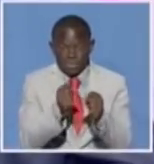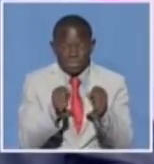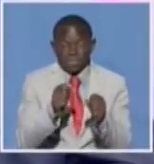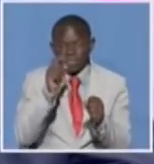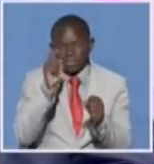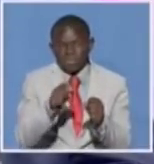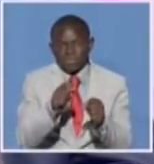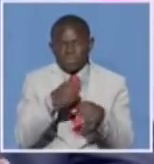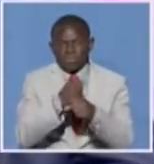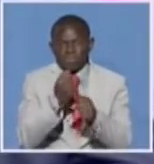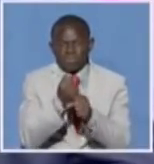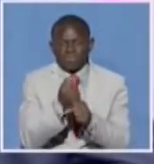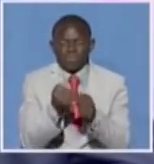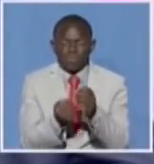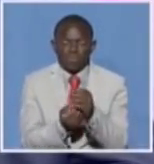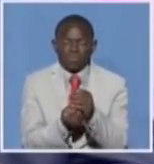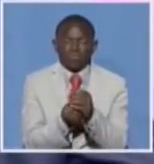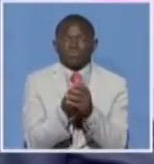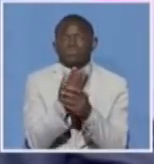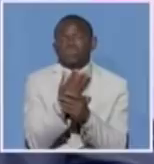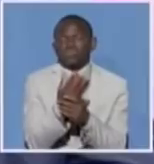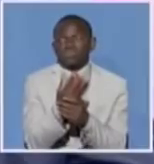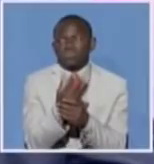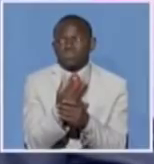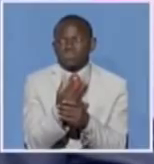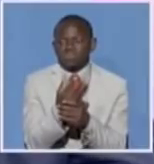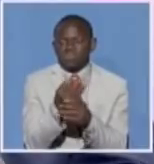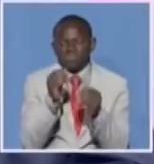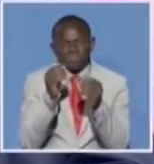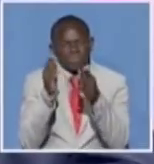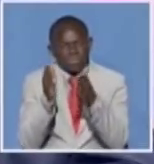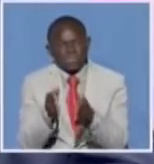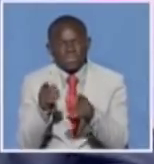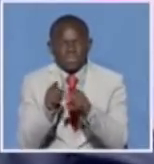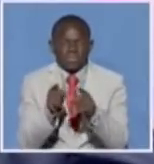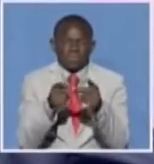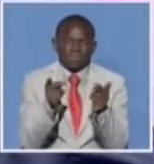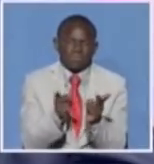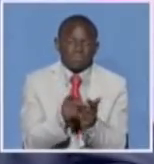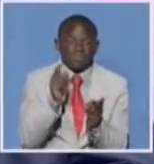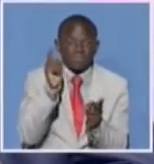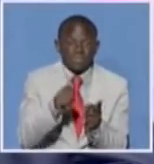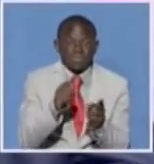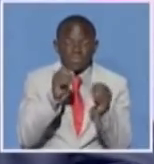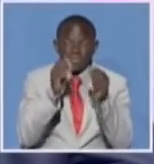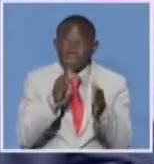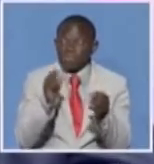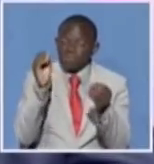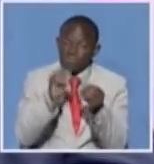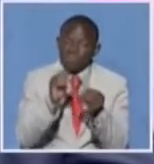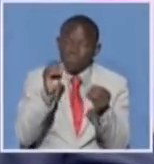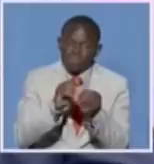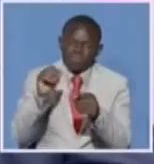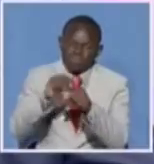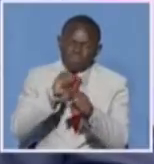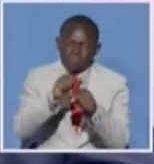space and also in terms of the teachers. We need to train more teachers, in not just